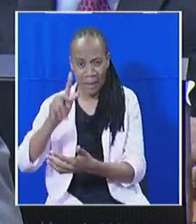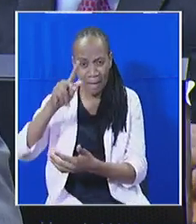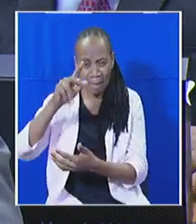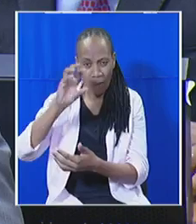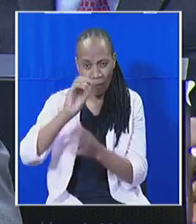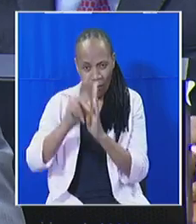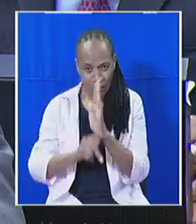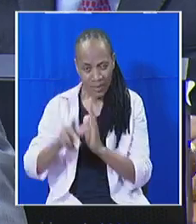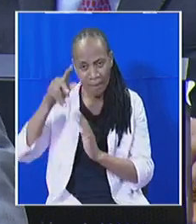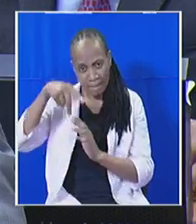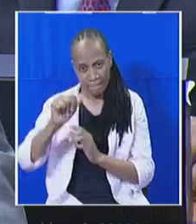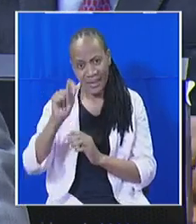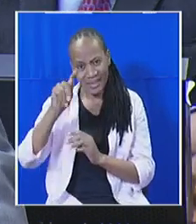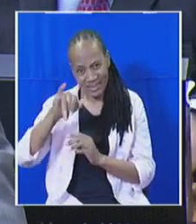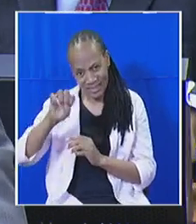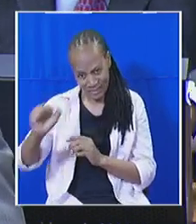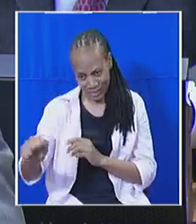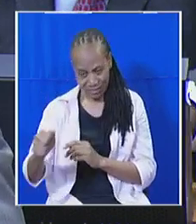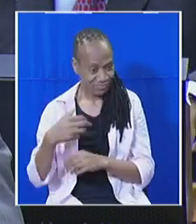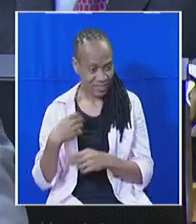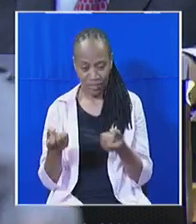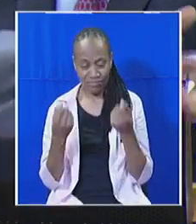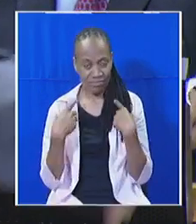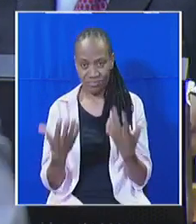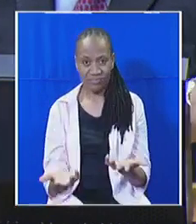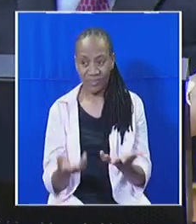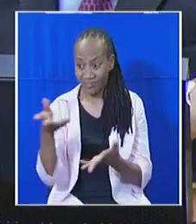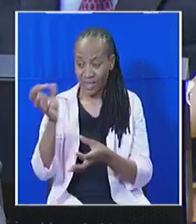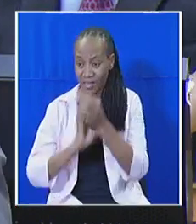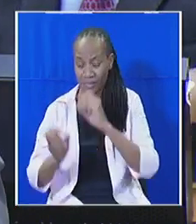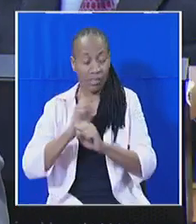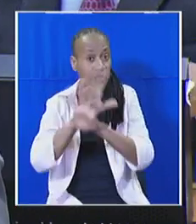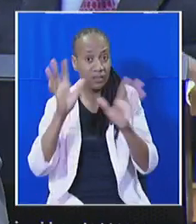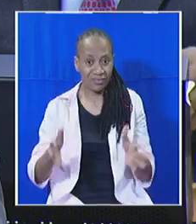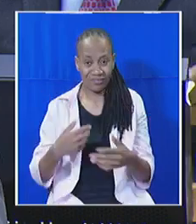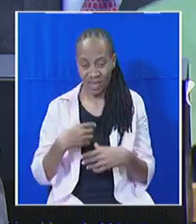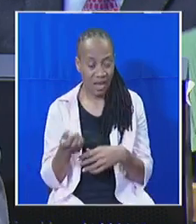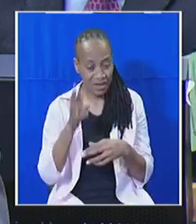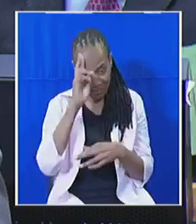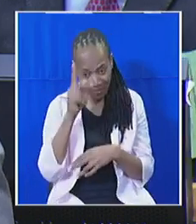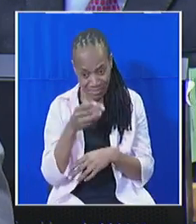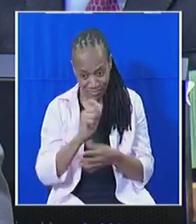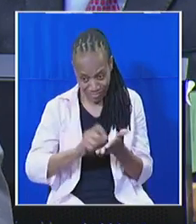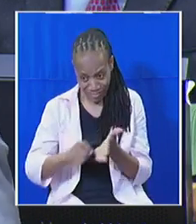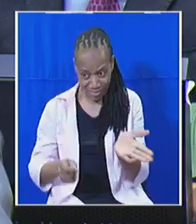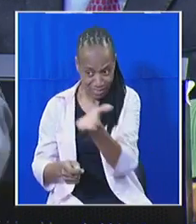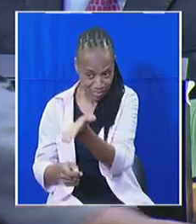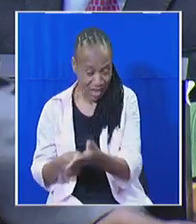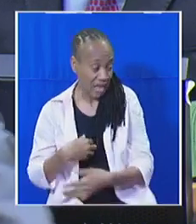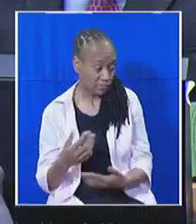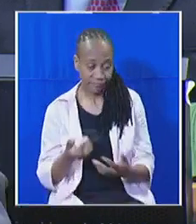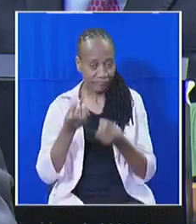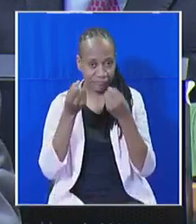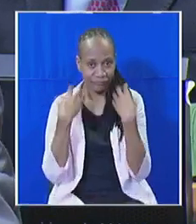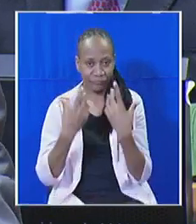would like to be clarified at what juncture was it raised, because I don't remember doing that. I might have forgotten, but it